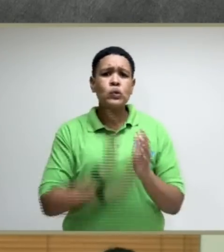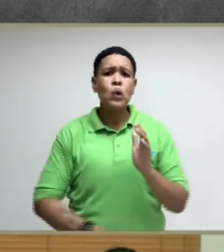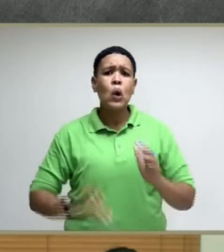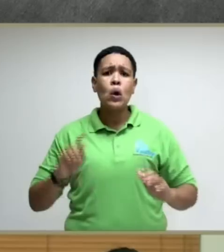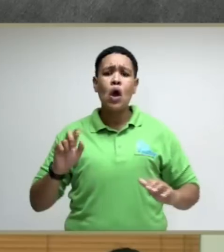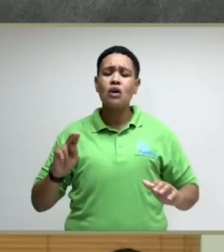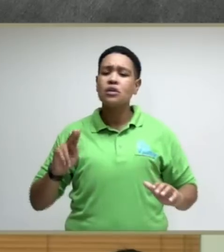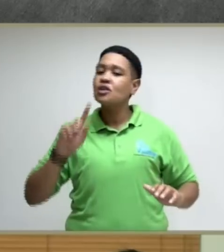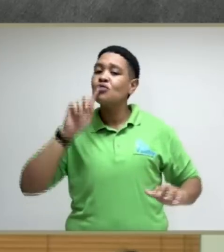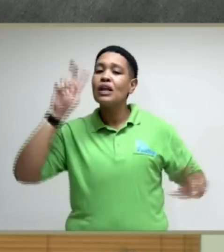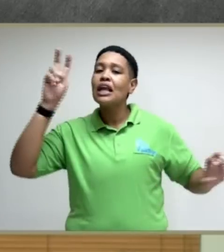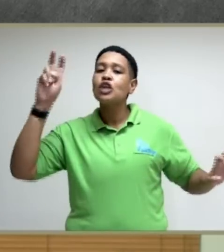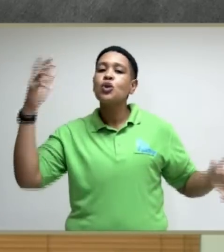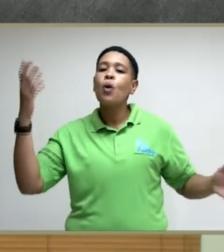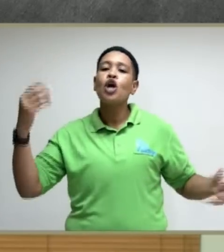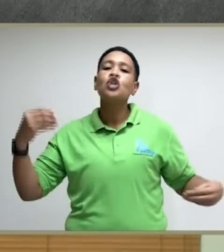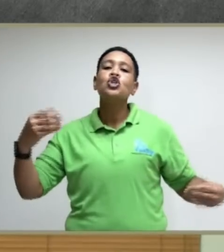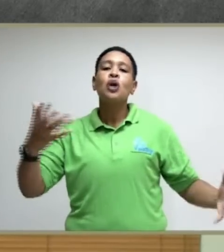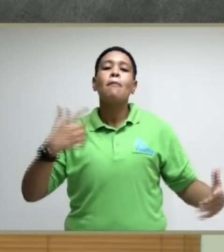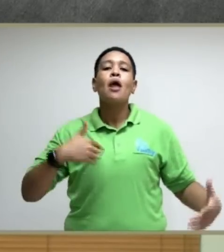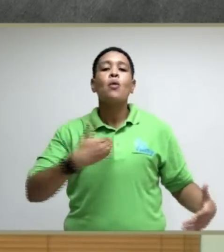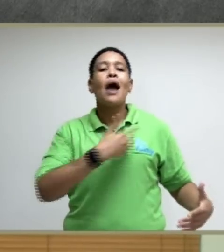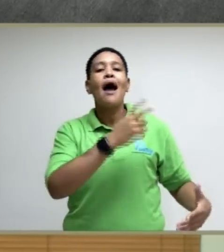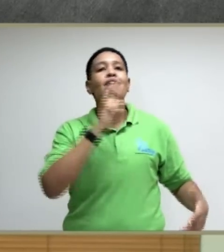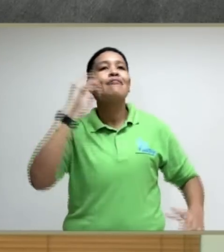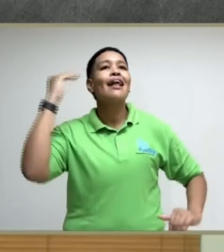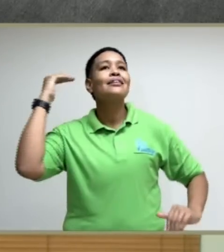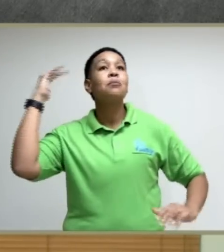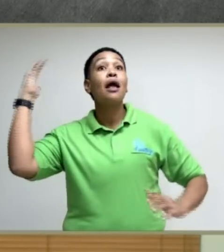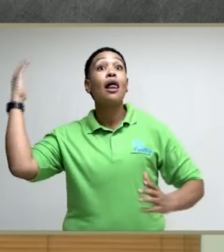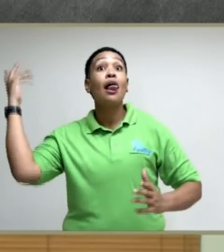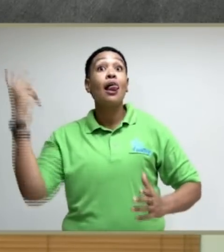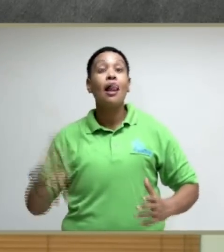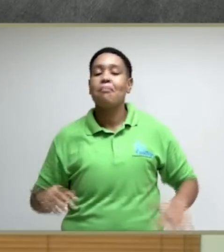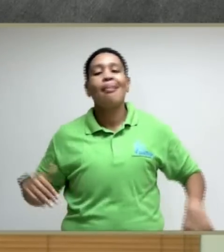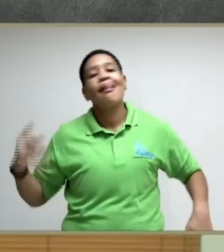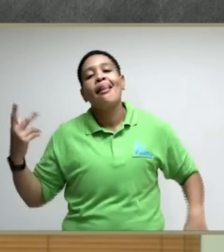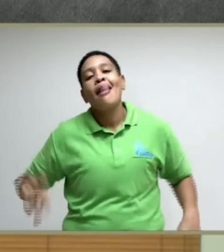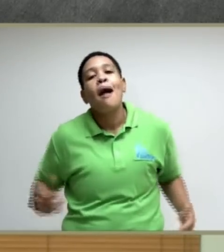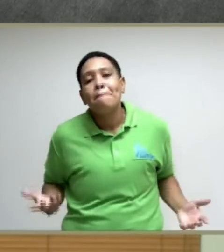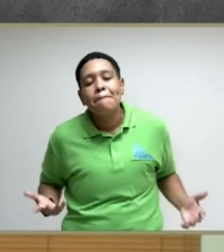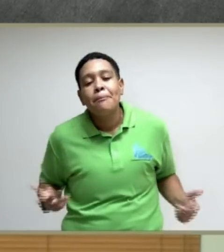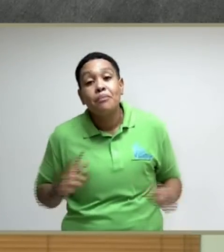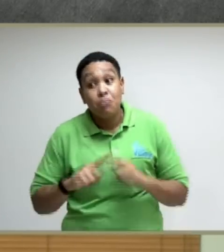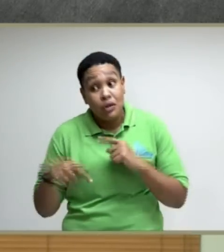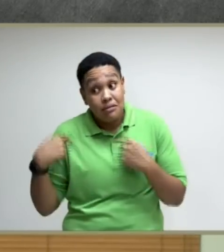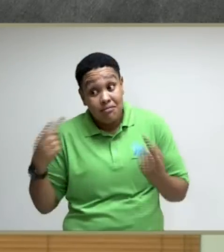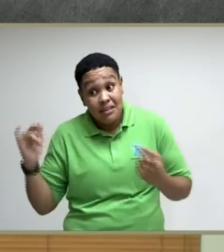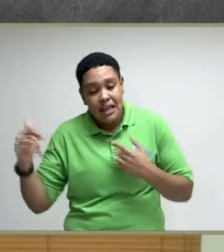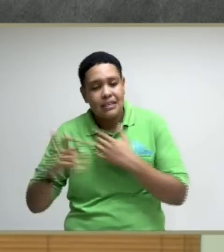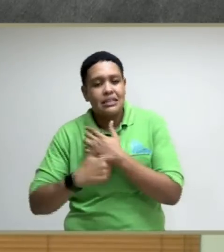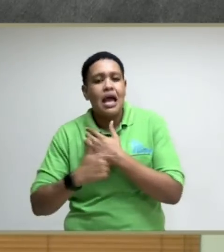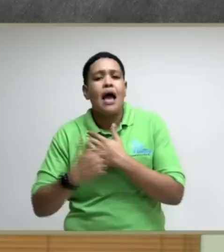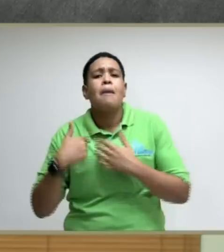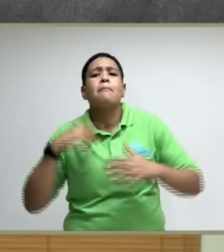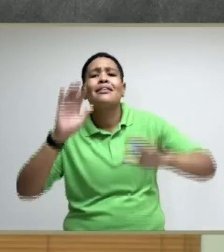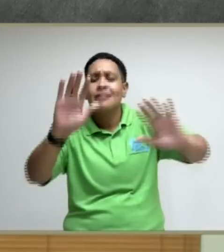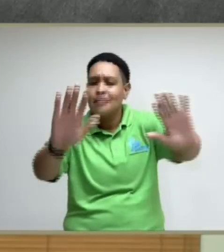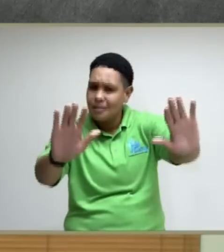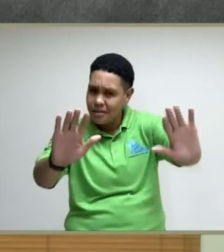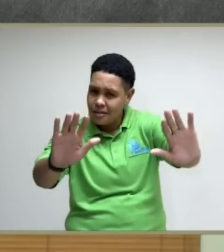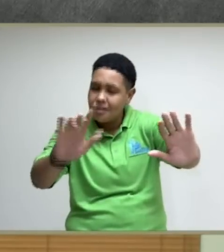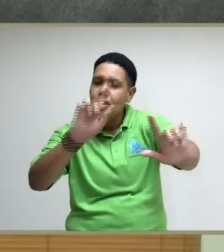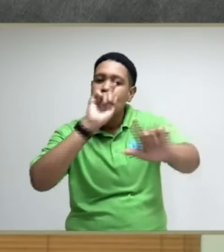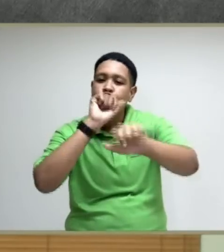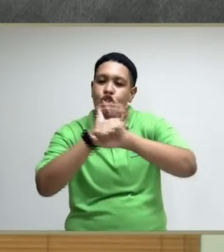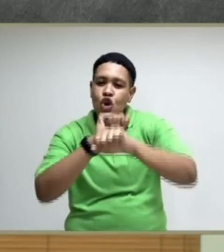the supply that we had expected to come in didn't come in. But since then, I just want to reassure the